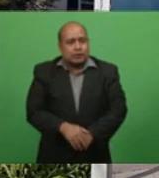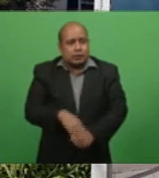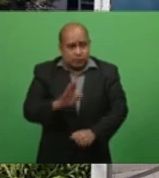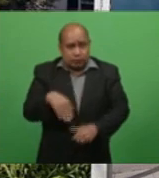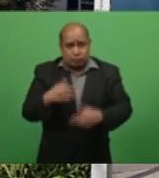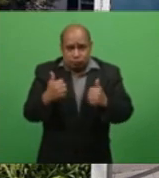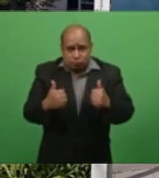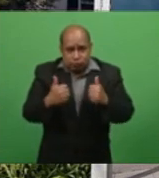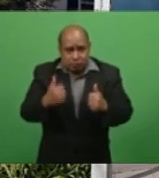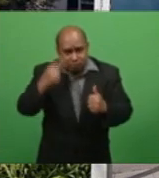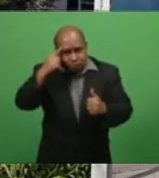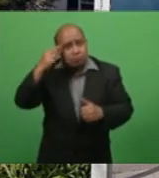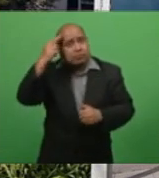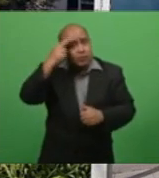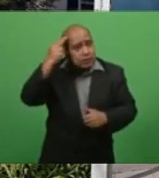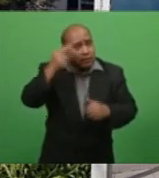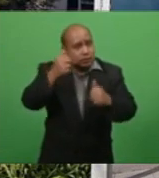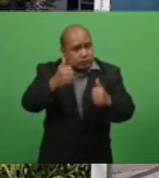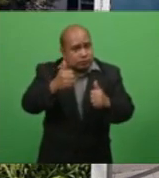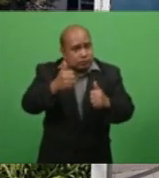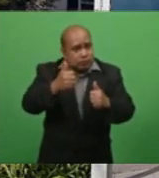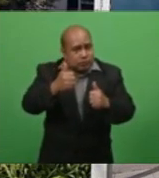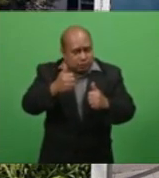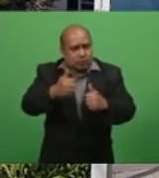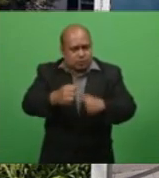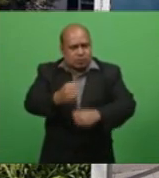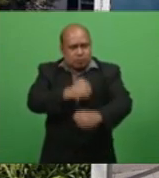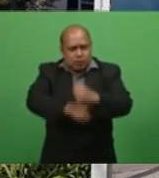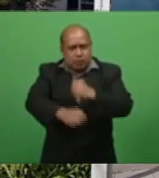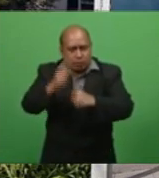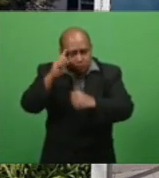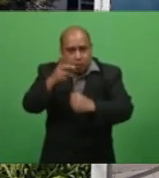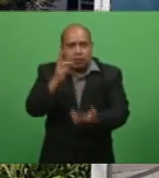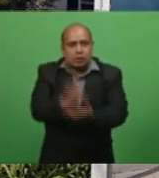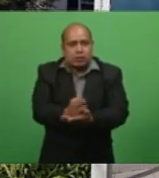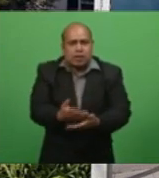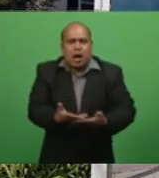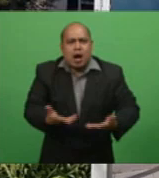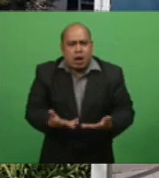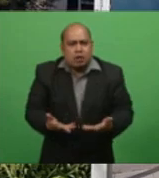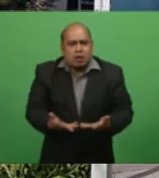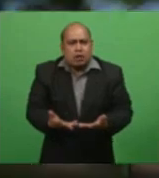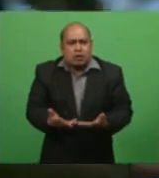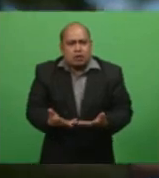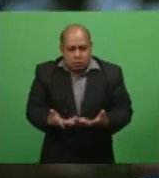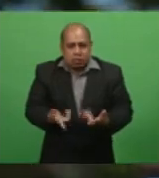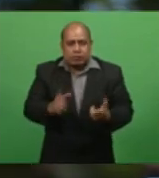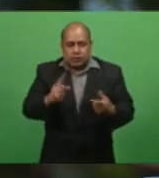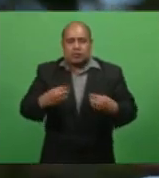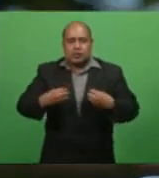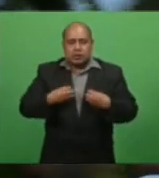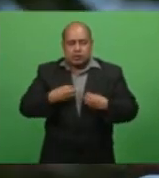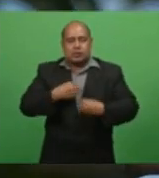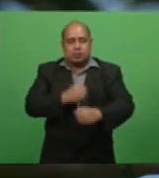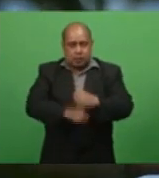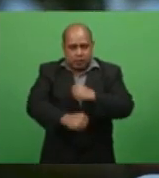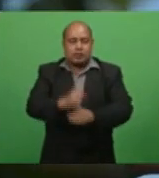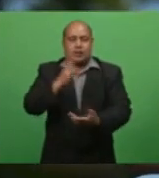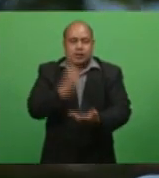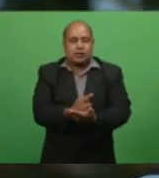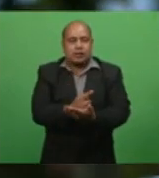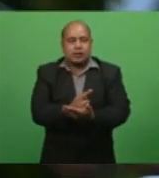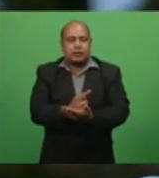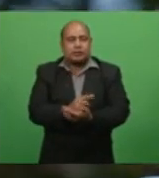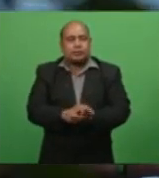that dream into a reality. That's where the businessman becomes a businessman. Sunday is also one of